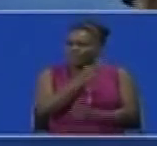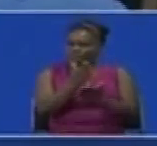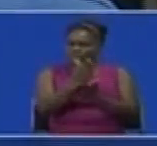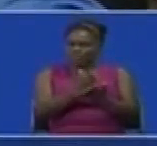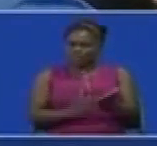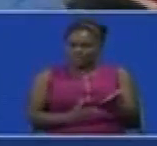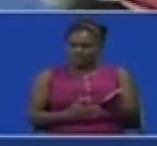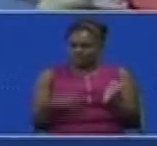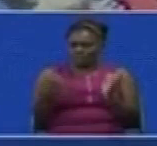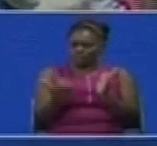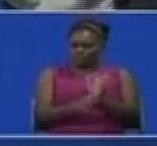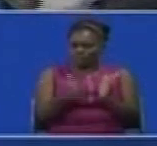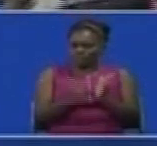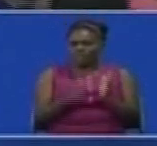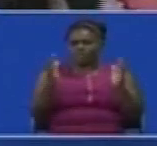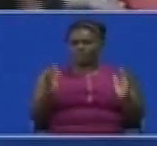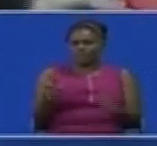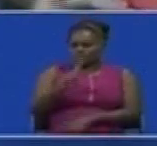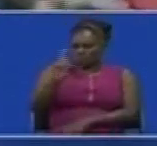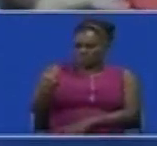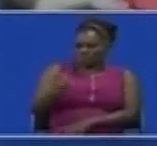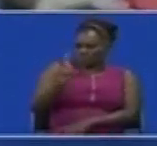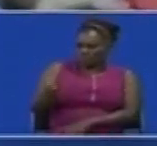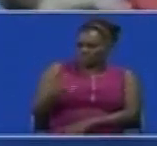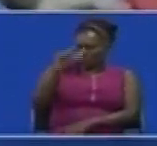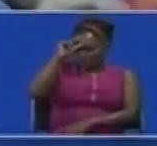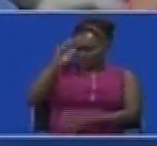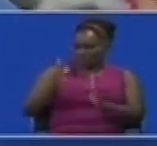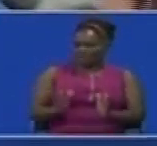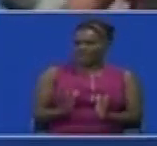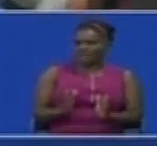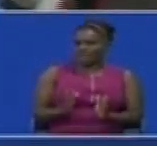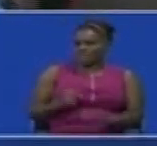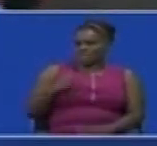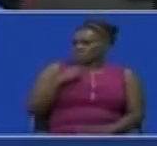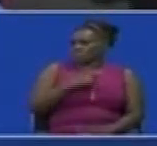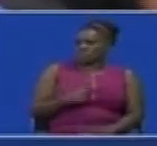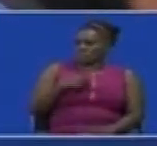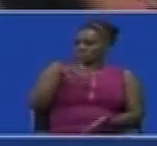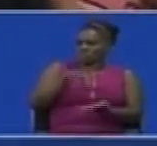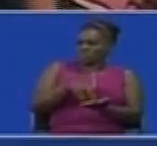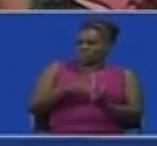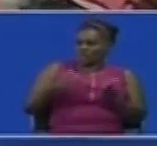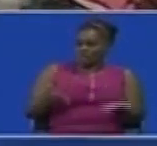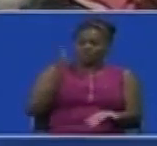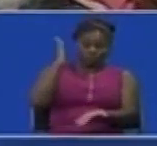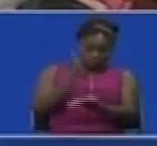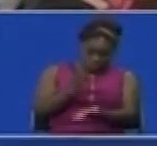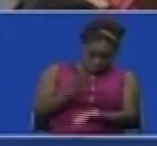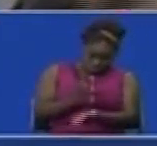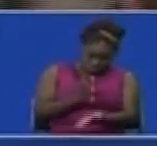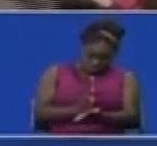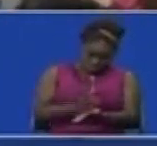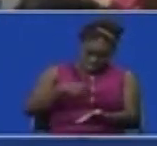the very contentious issues which we've questioned the governor. It's unfortunate, and it's true. I